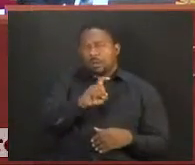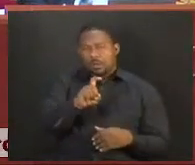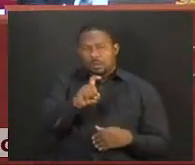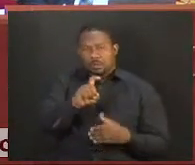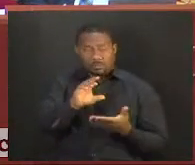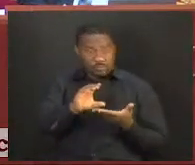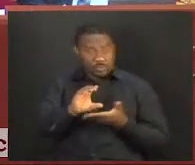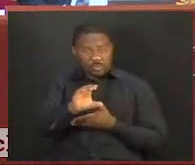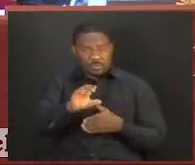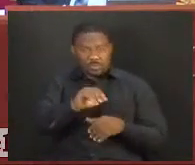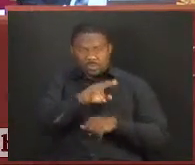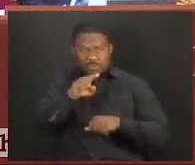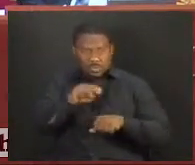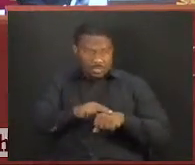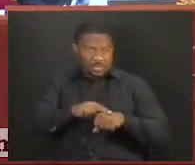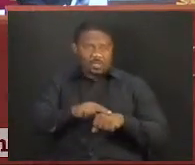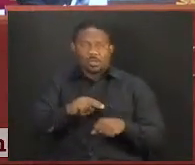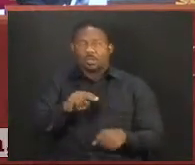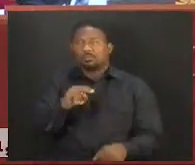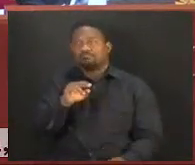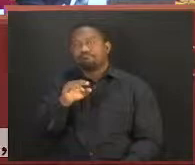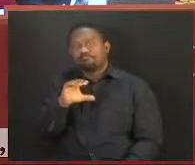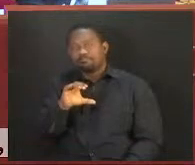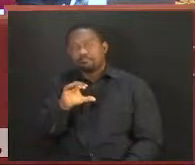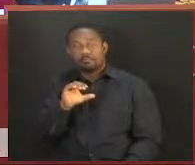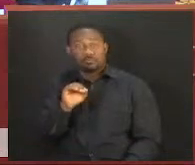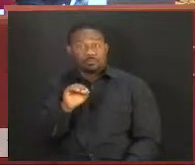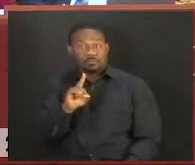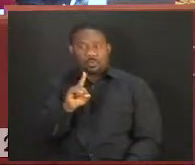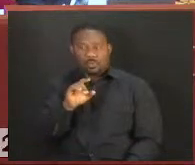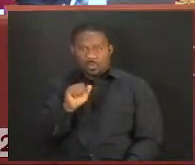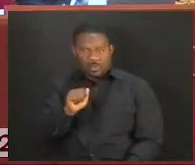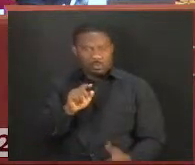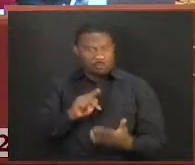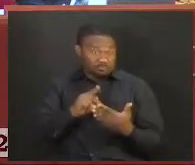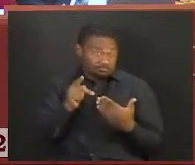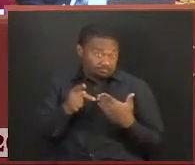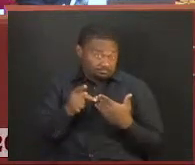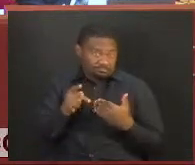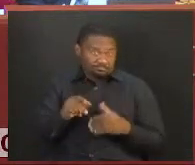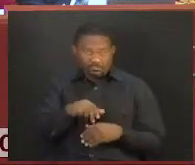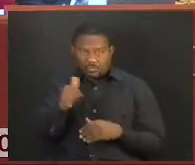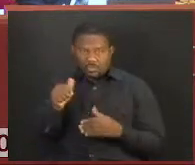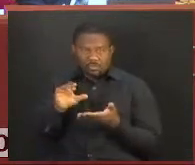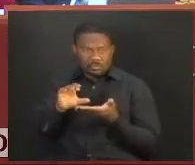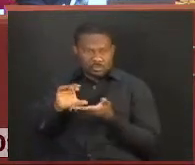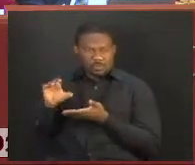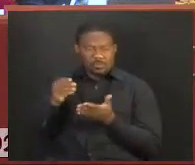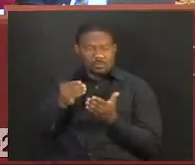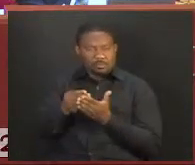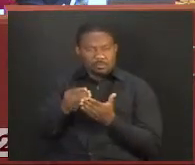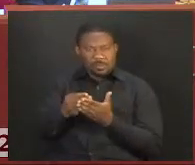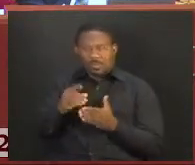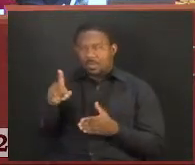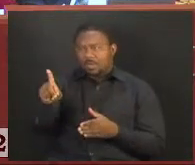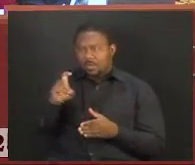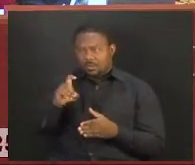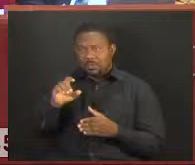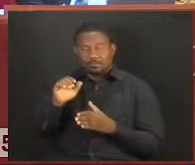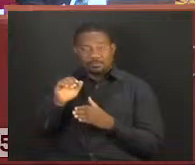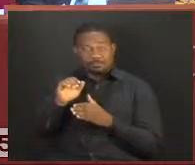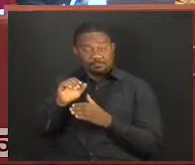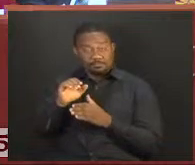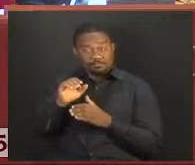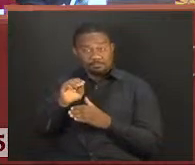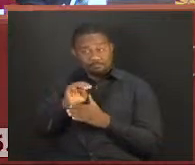to the National Codes Program. Mr. Speaker, another amount of 100 million Ghana cedis has been